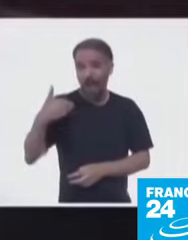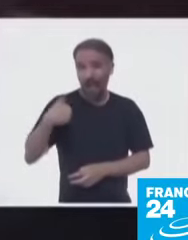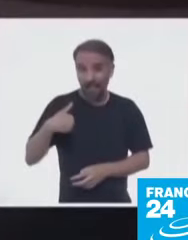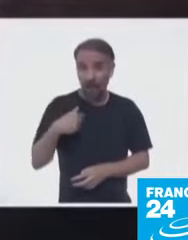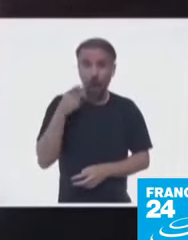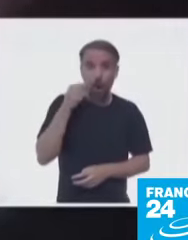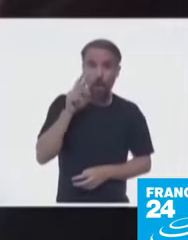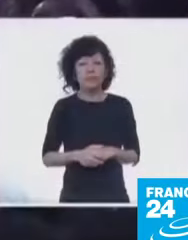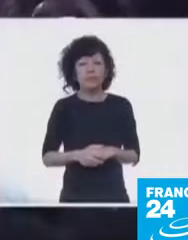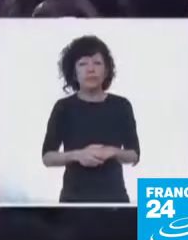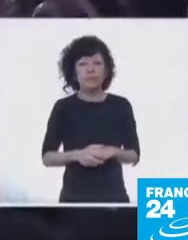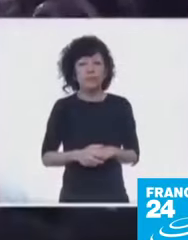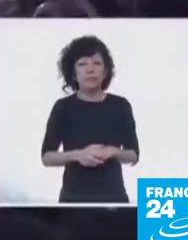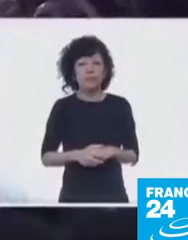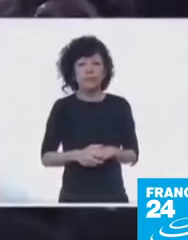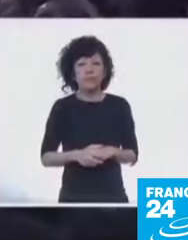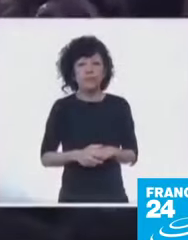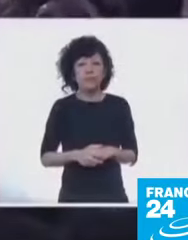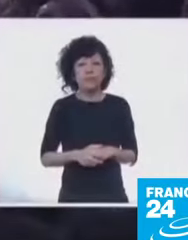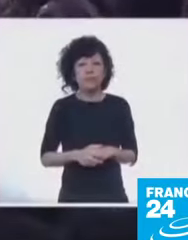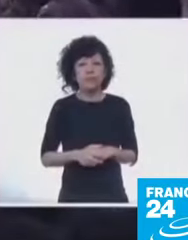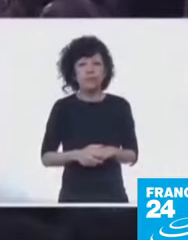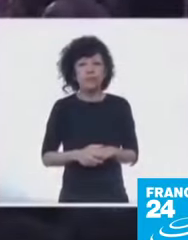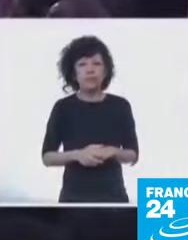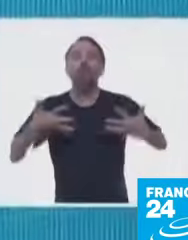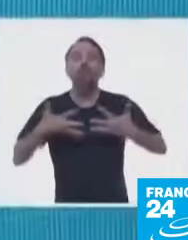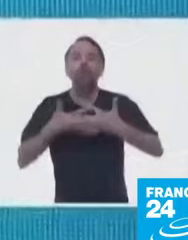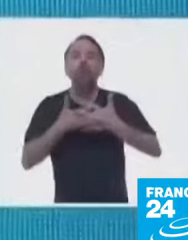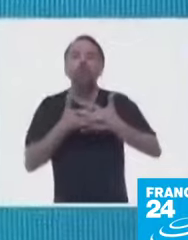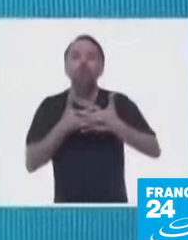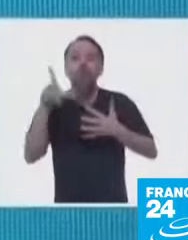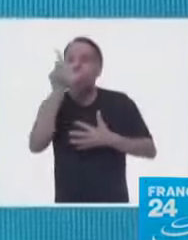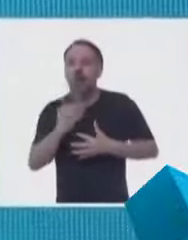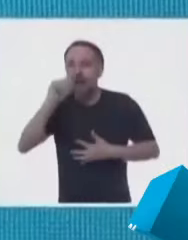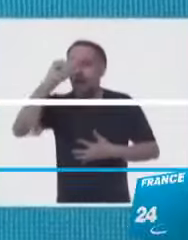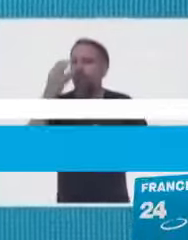Milei. He said that he is the candidate that can create a government for everyone.